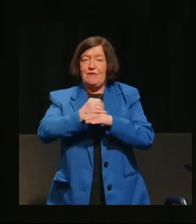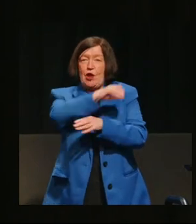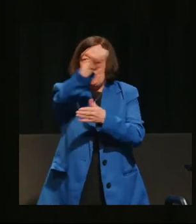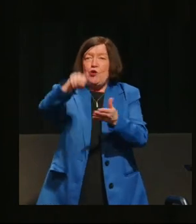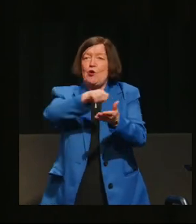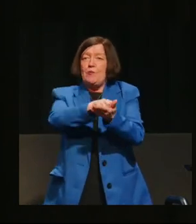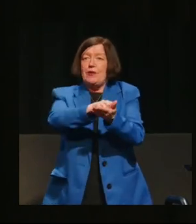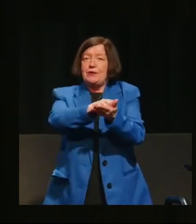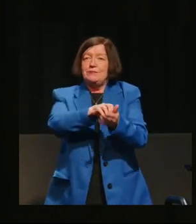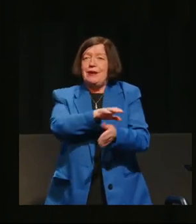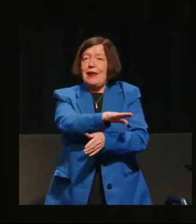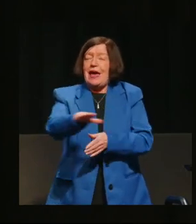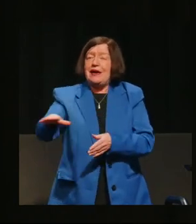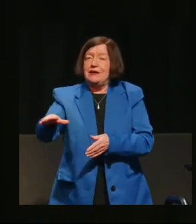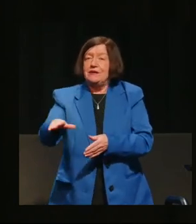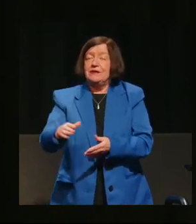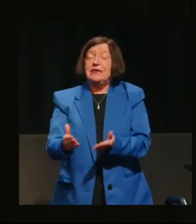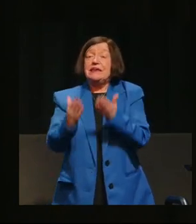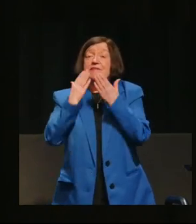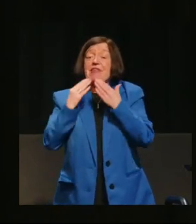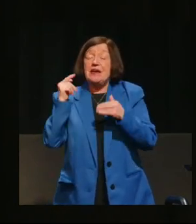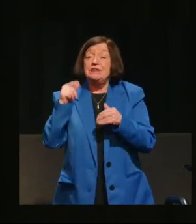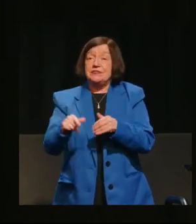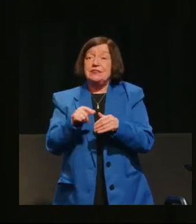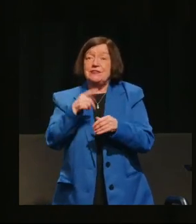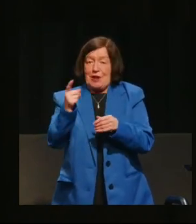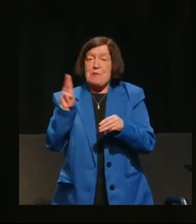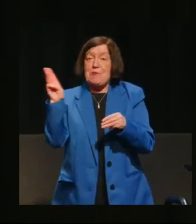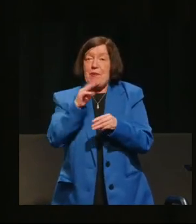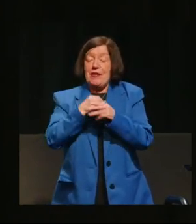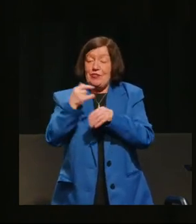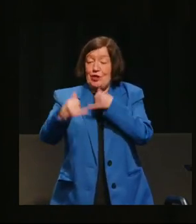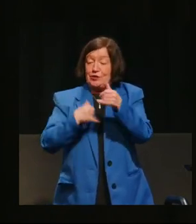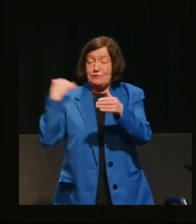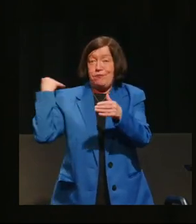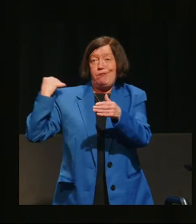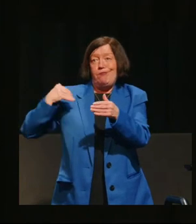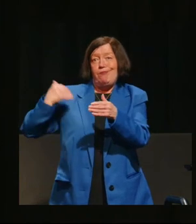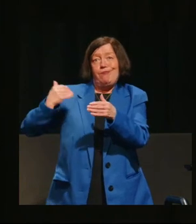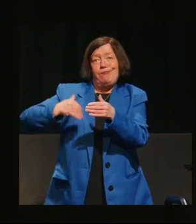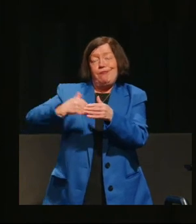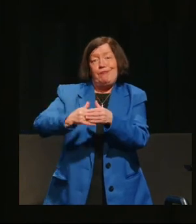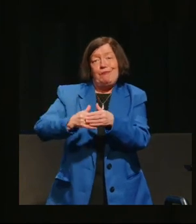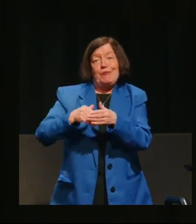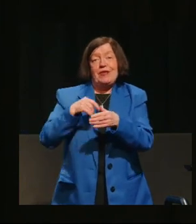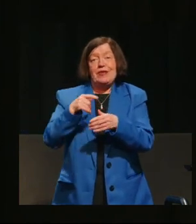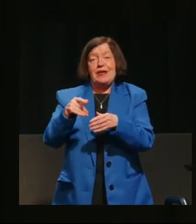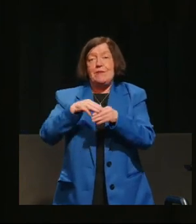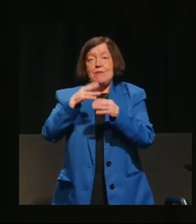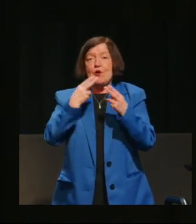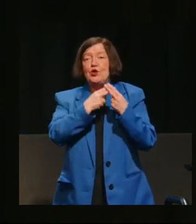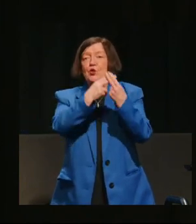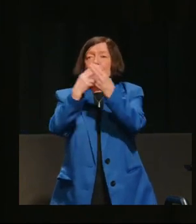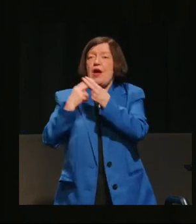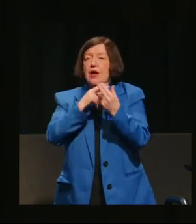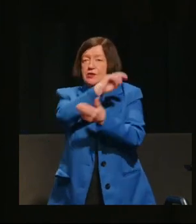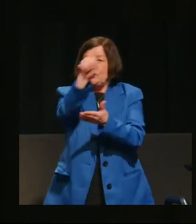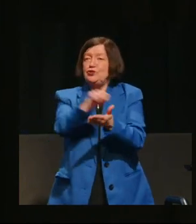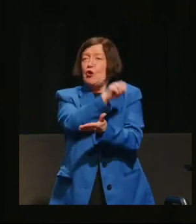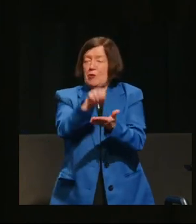soil. Thankfully, this endeavor has been possible in the decades since in a more united